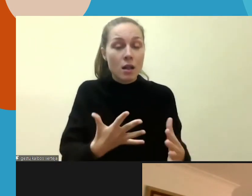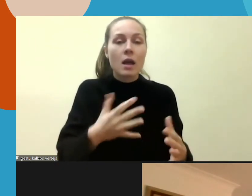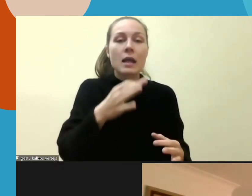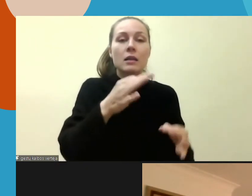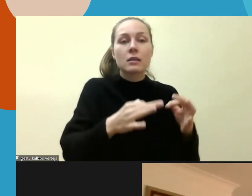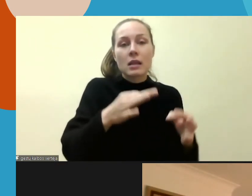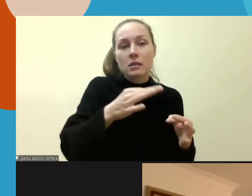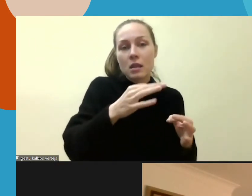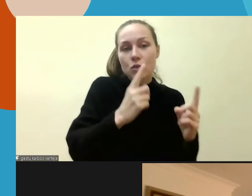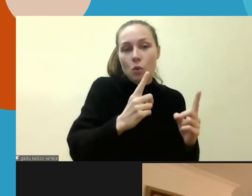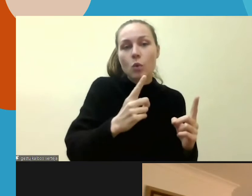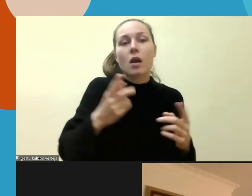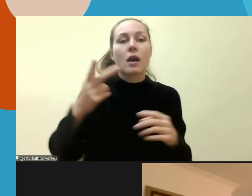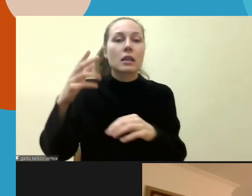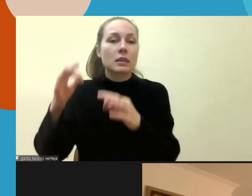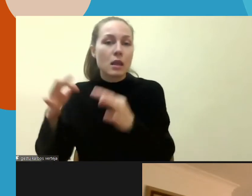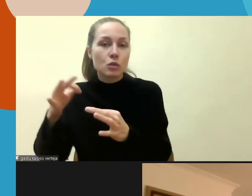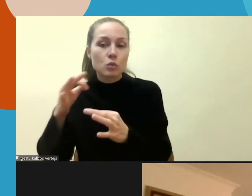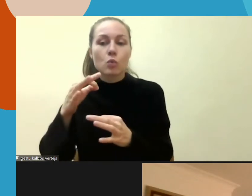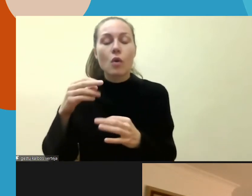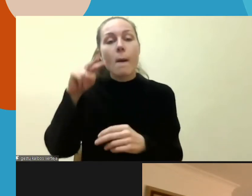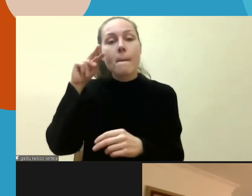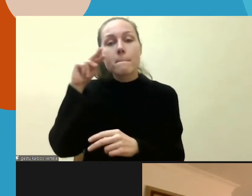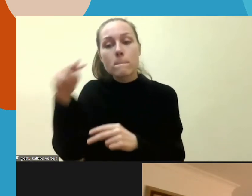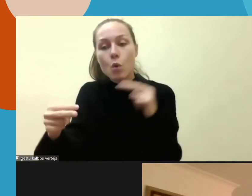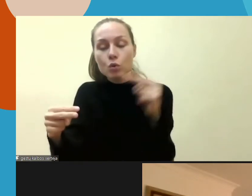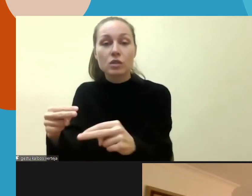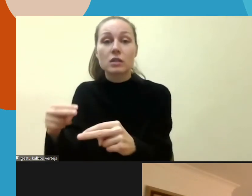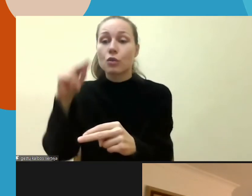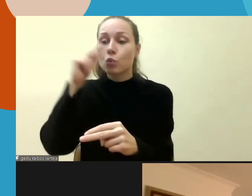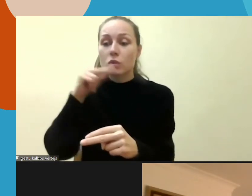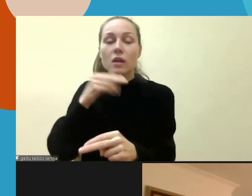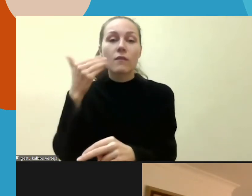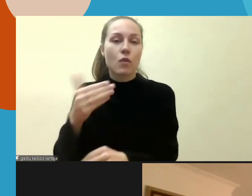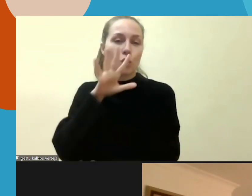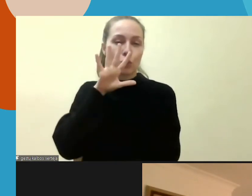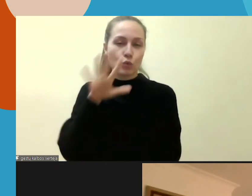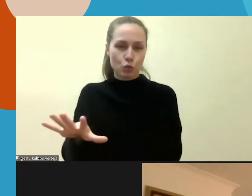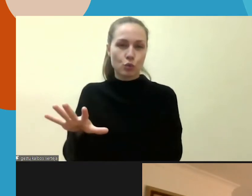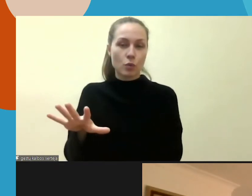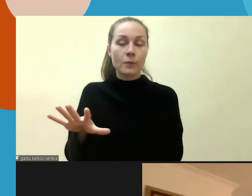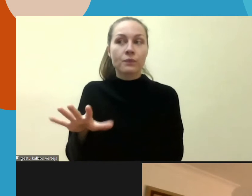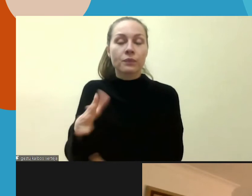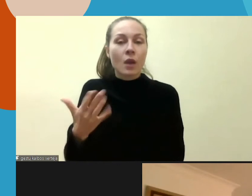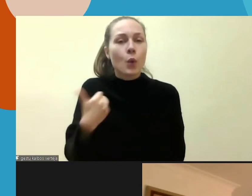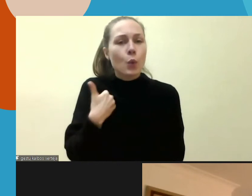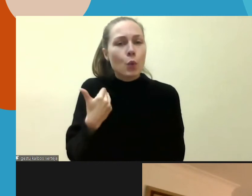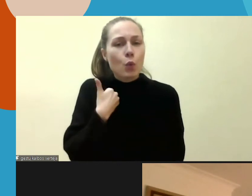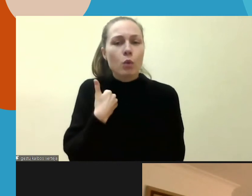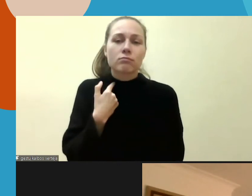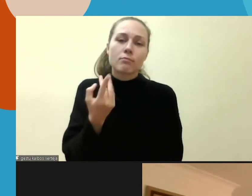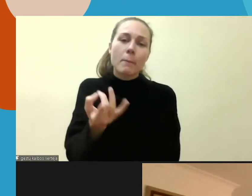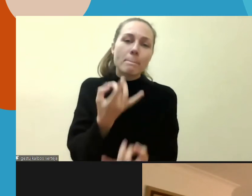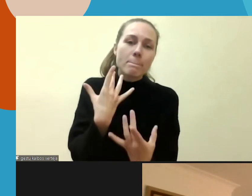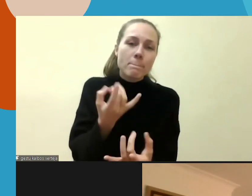problem, that is the attitude of the law enforcement authorities and courts towards the treatment of hate crimes.